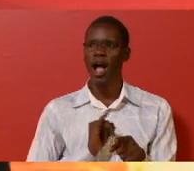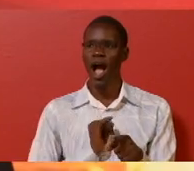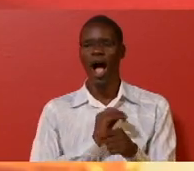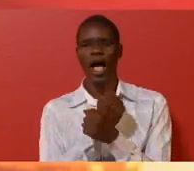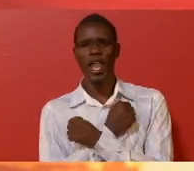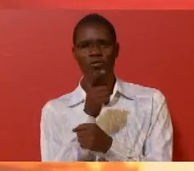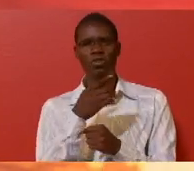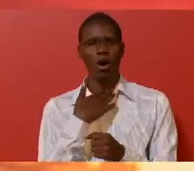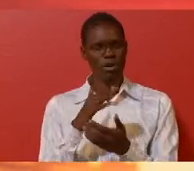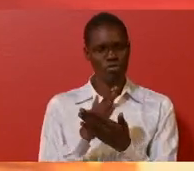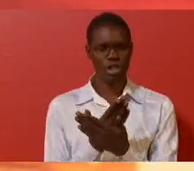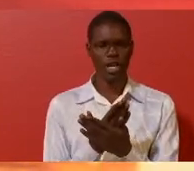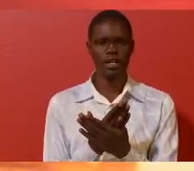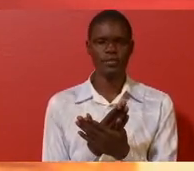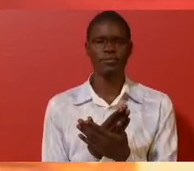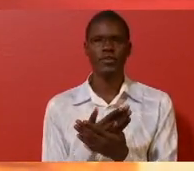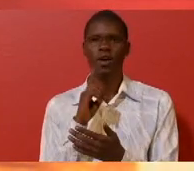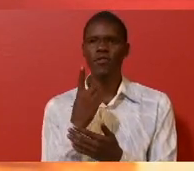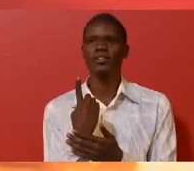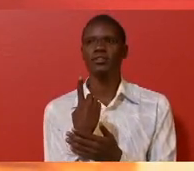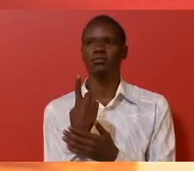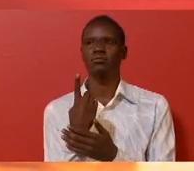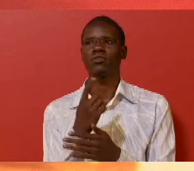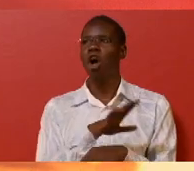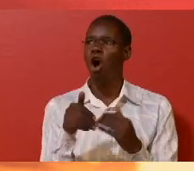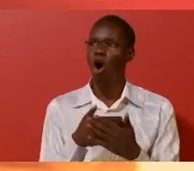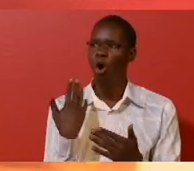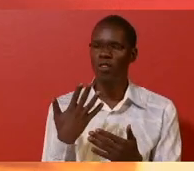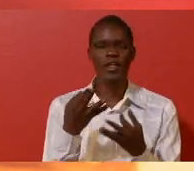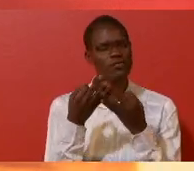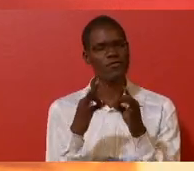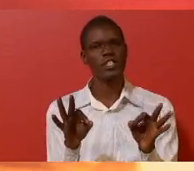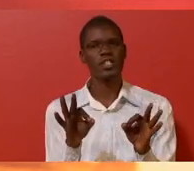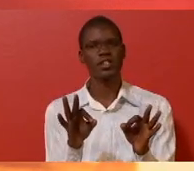you, I want to share this to you. This is for free. The whole thing is for free.